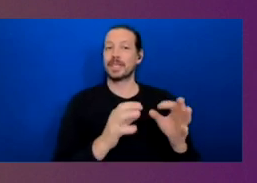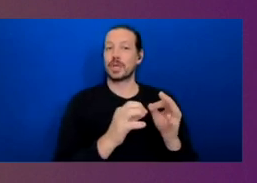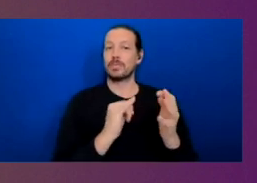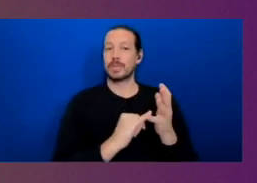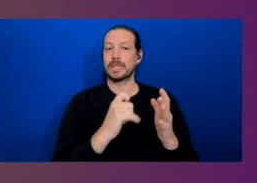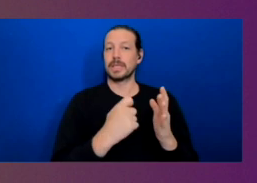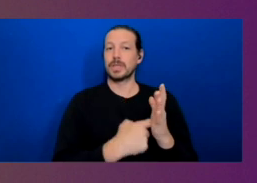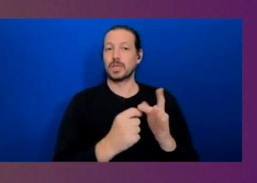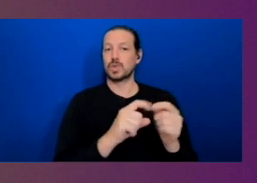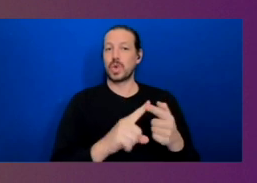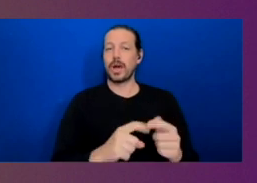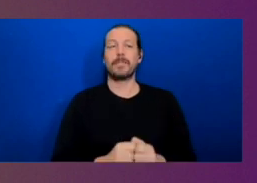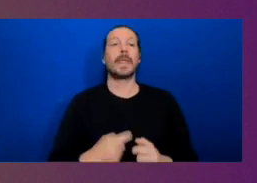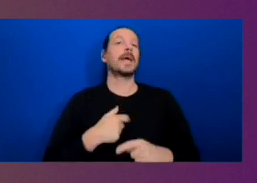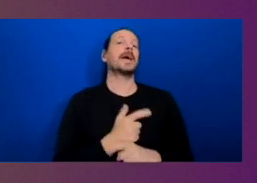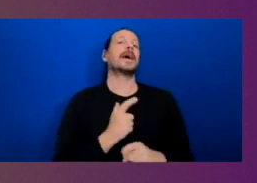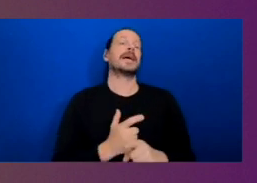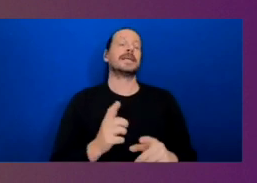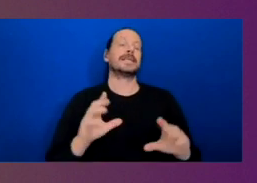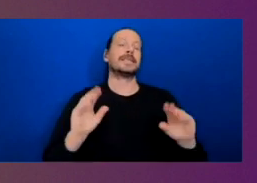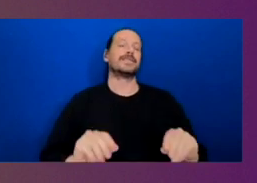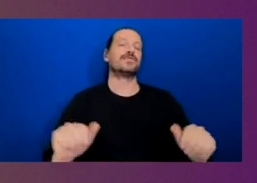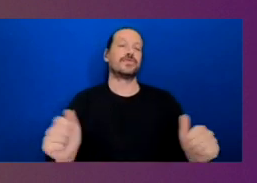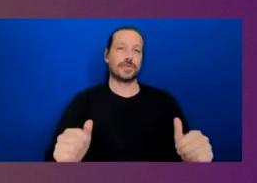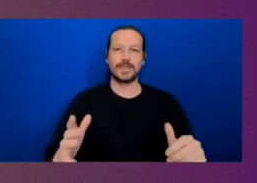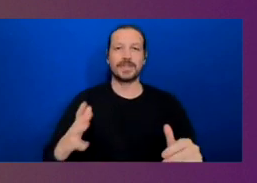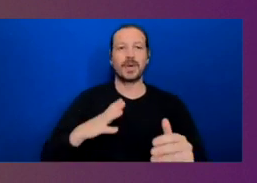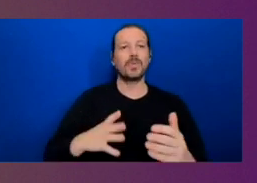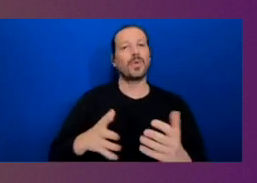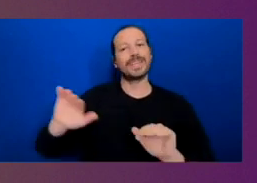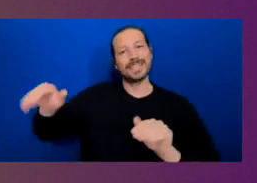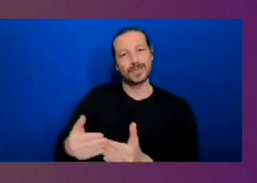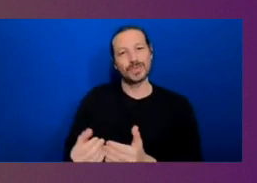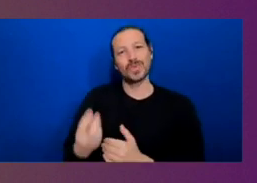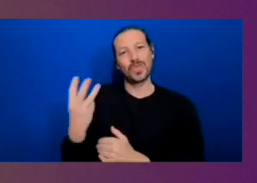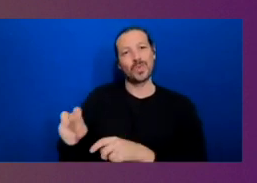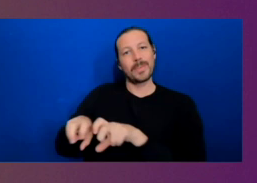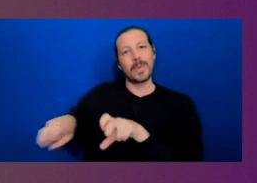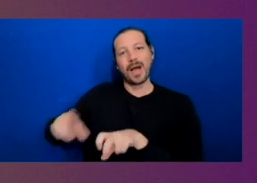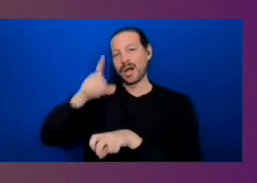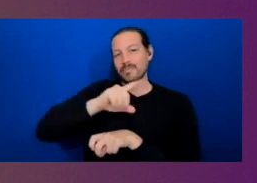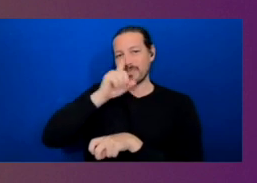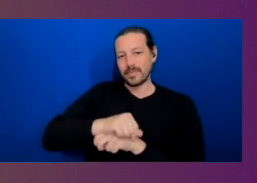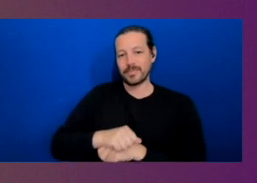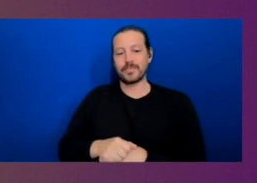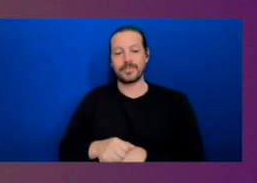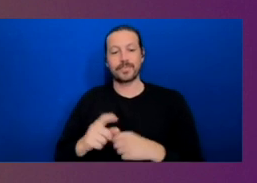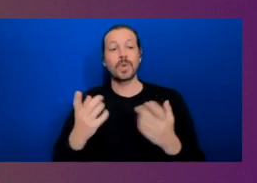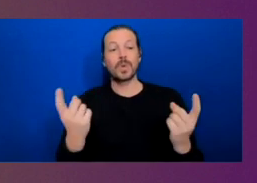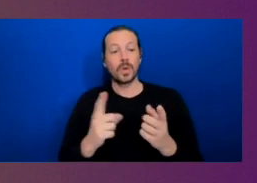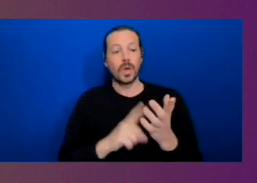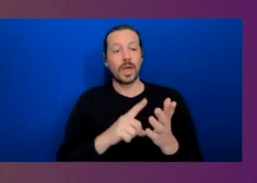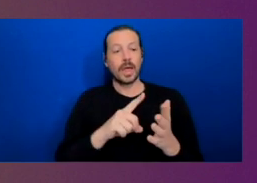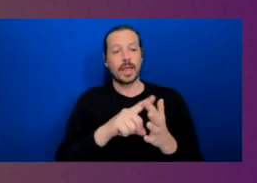voice for too much longer, so I want to introduce our three incredible panelists tonight. We have Leonie Watson from